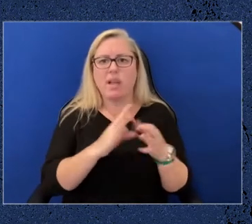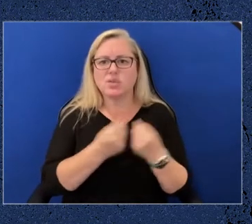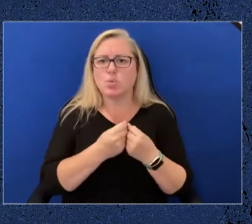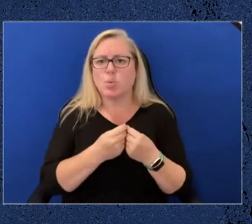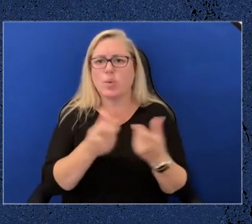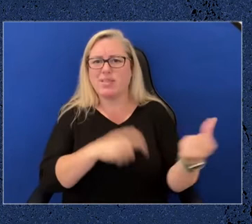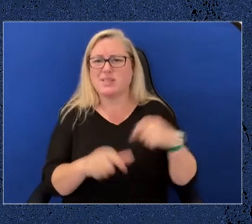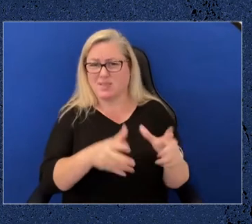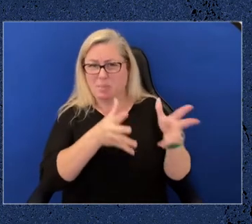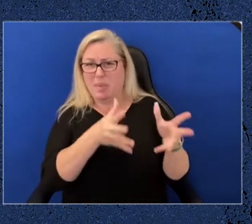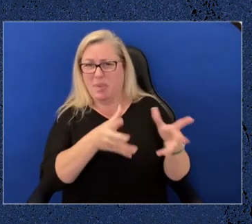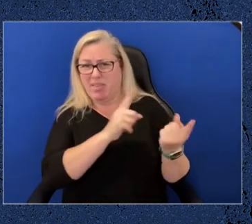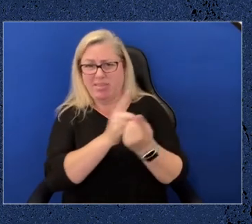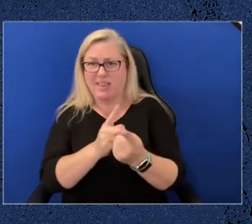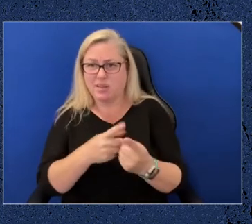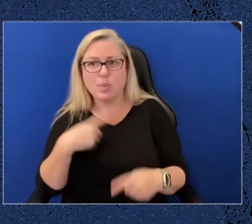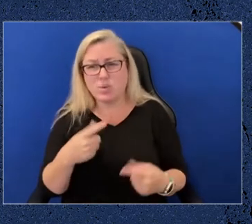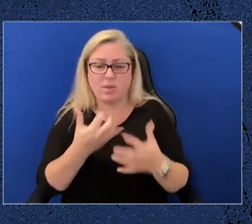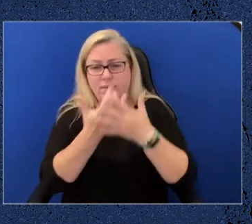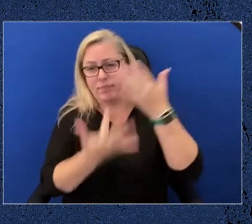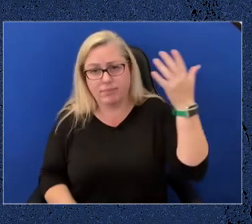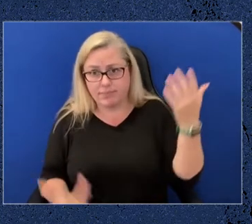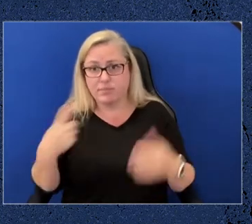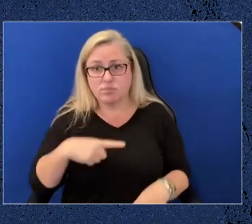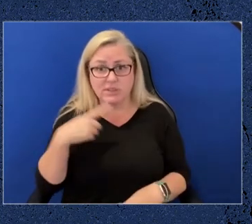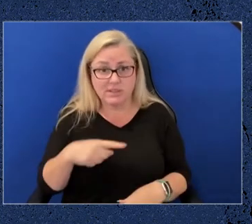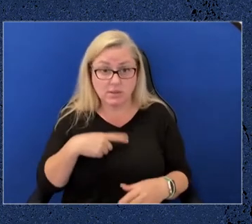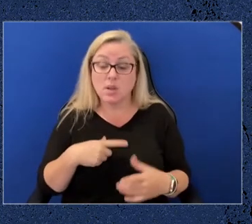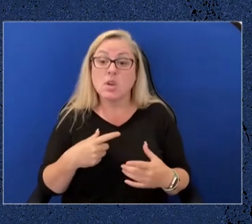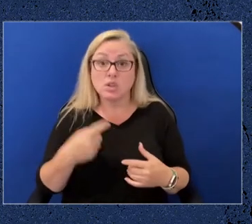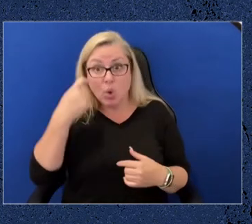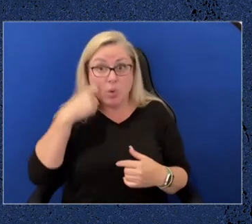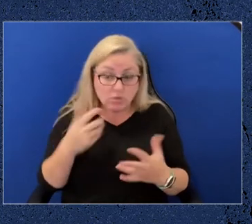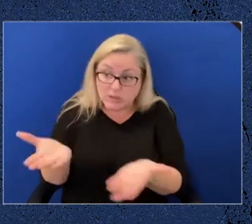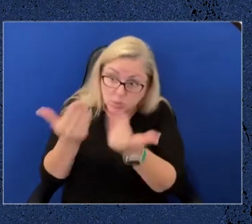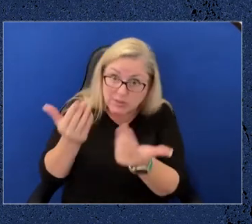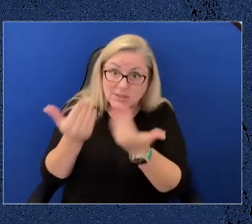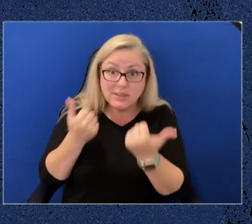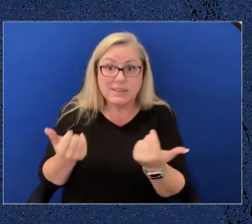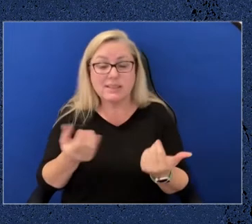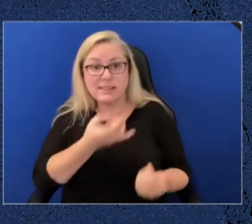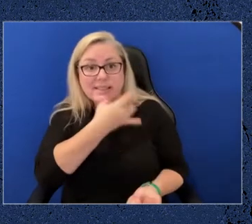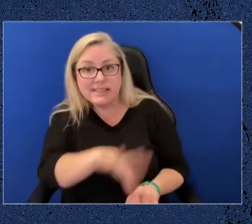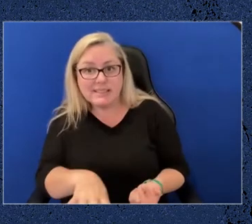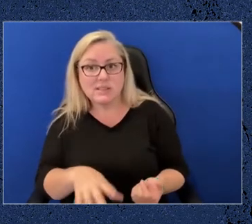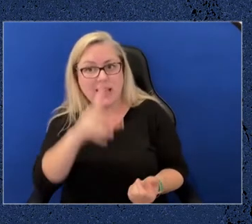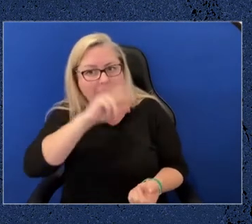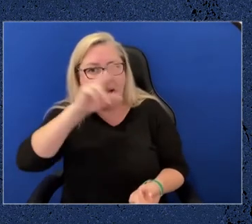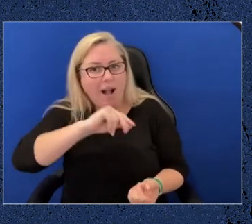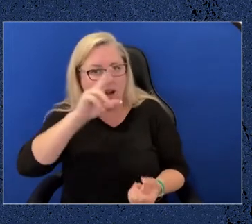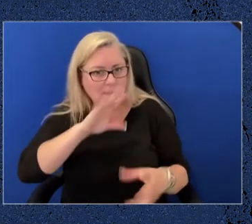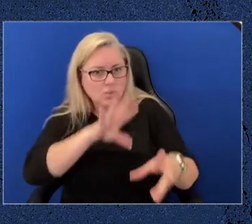thing because of all sorts of reasons, you know. So we're working actively to engage kids at a really young age to try and bring them along into the science